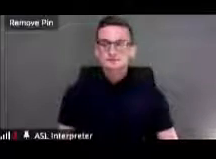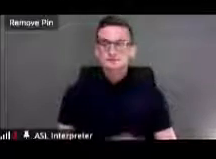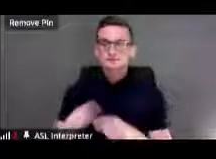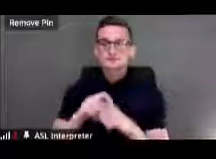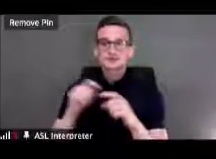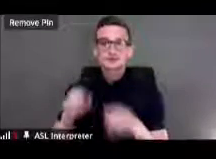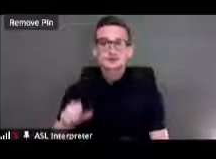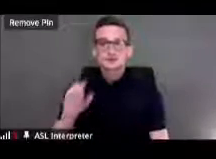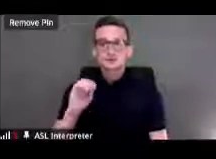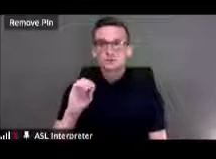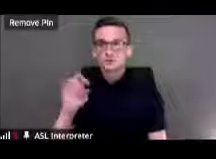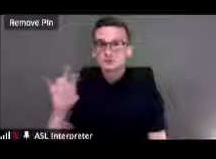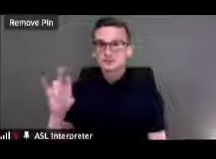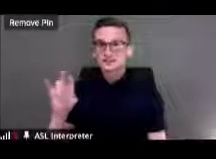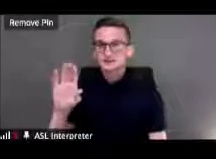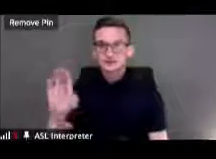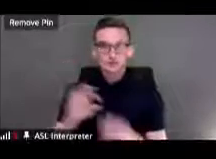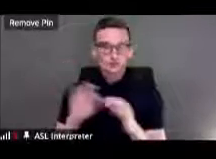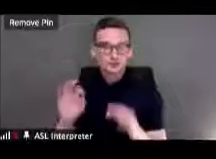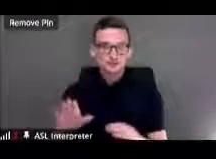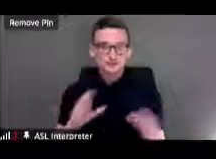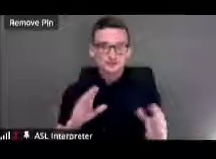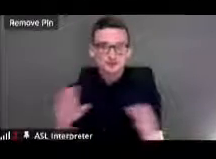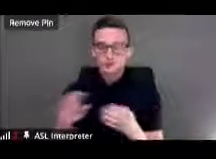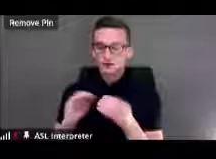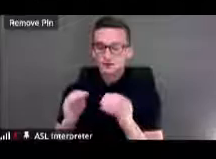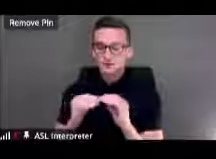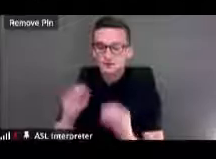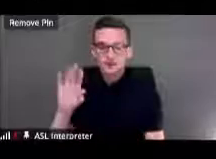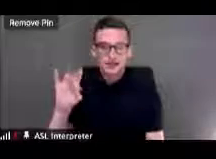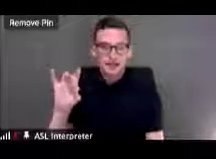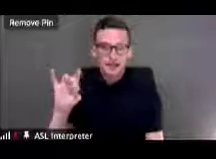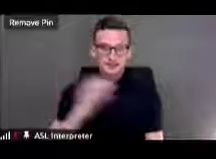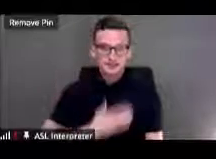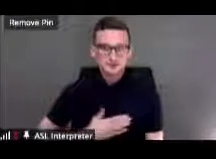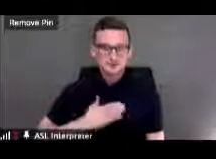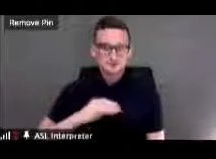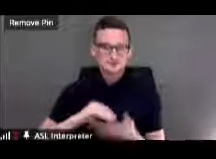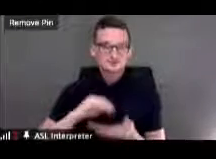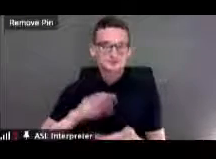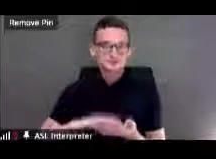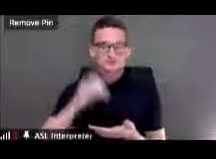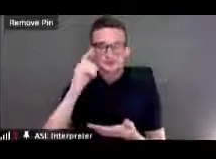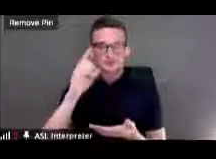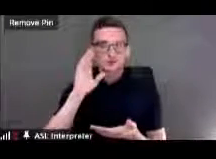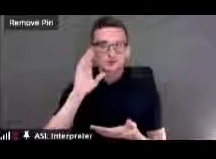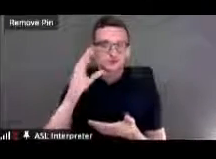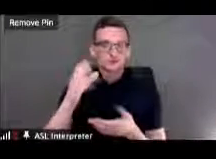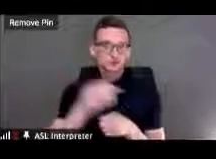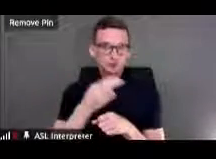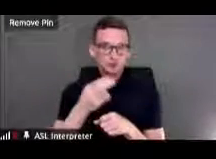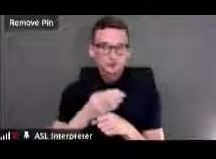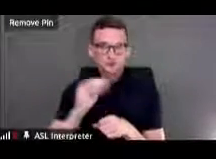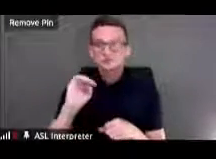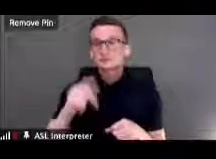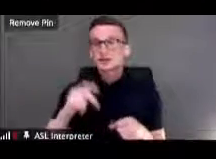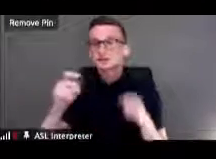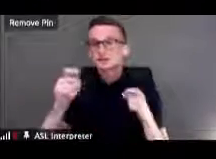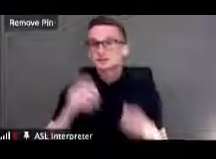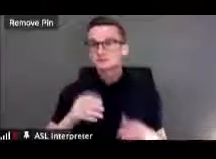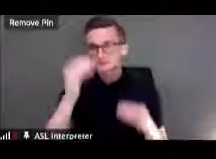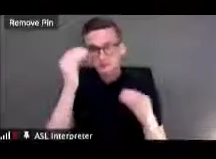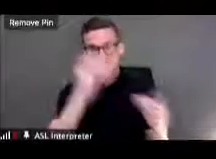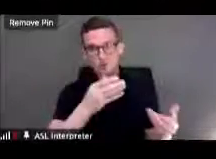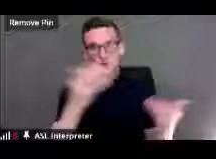007, your speaker order number will be number 8. If you will please make note of that for future reference. And if you'll please let the mapper know what area you would like to discuss,